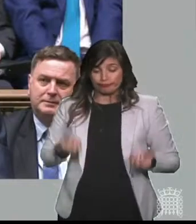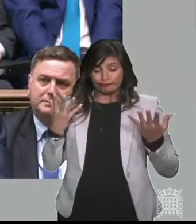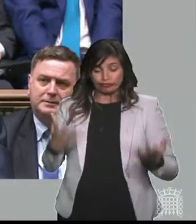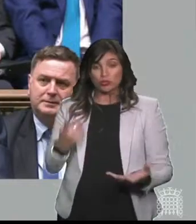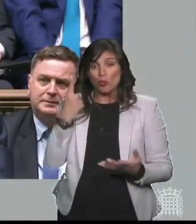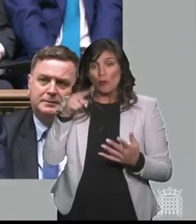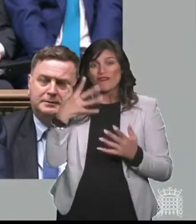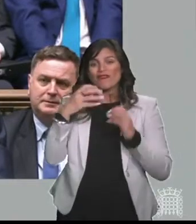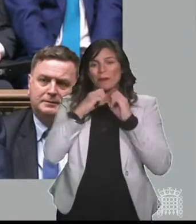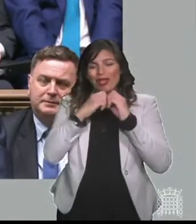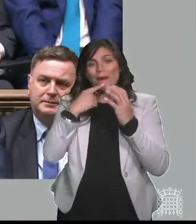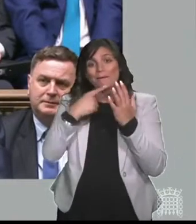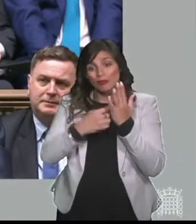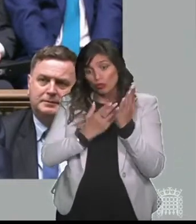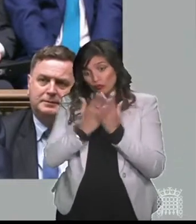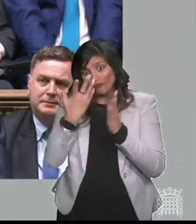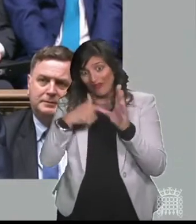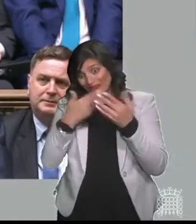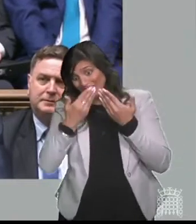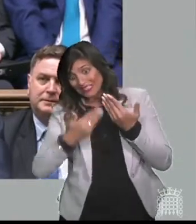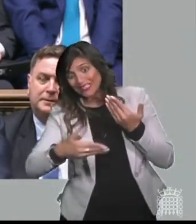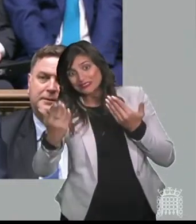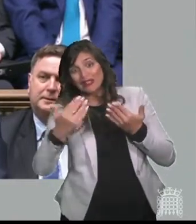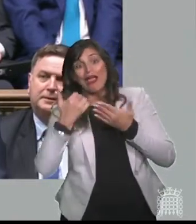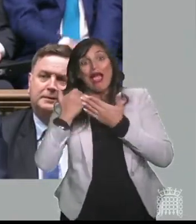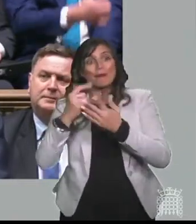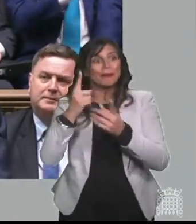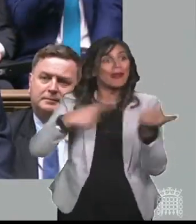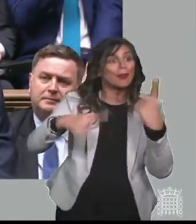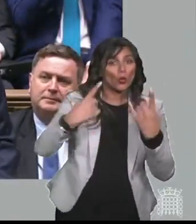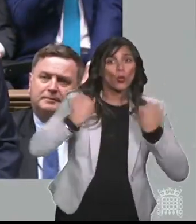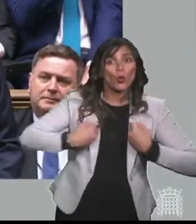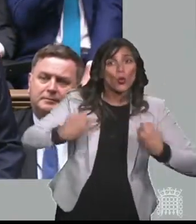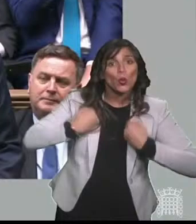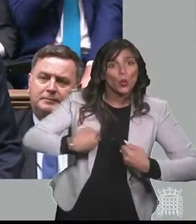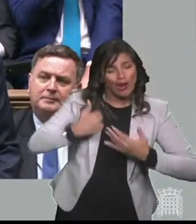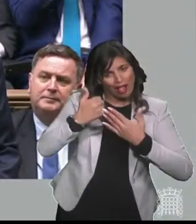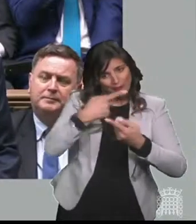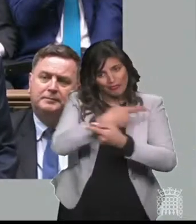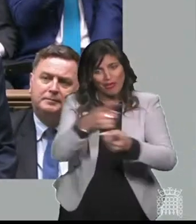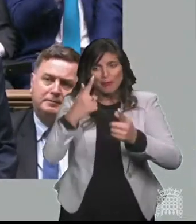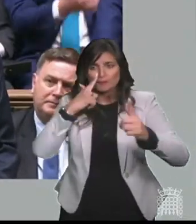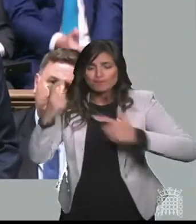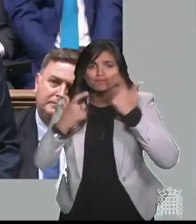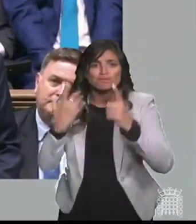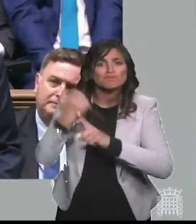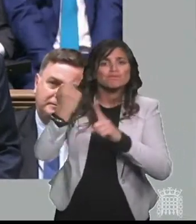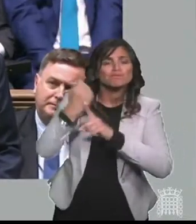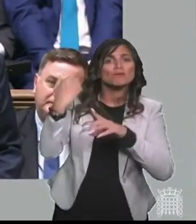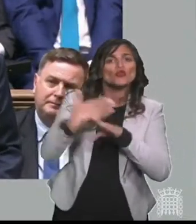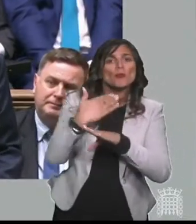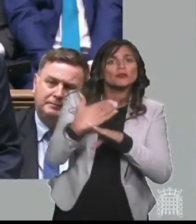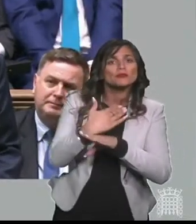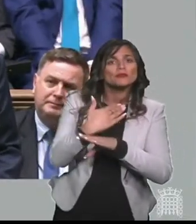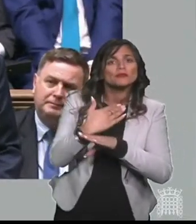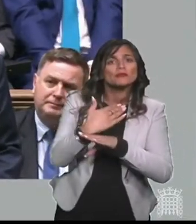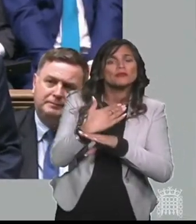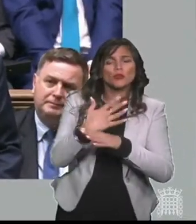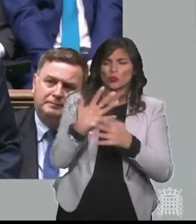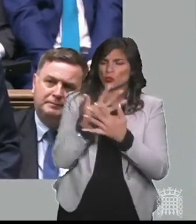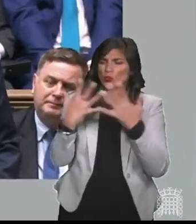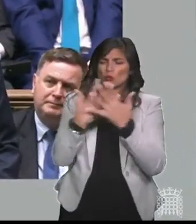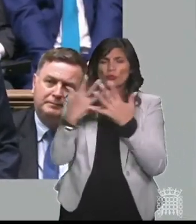people with health conditions find jobs. Over 180,000 more people will be helped through the Universal